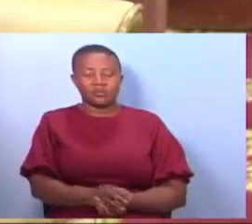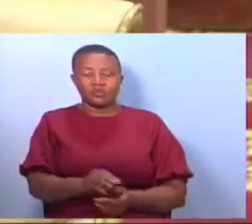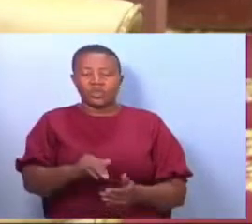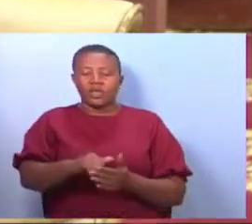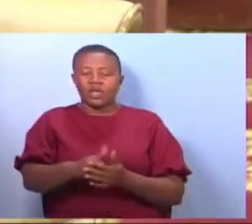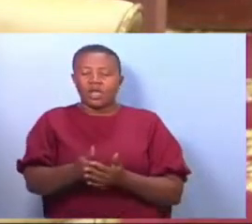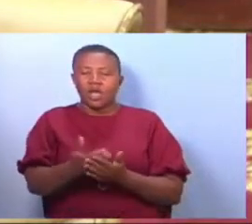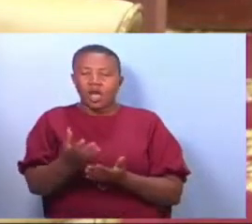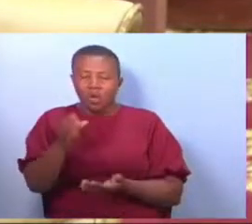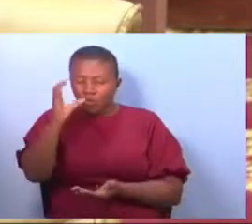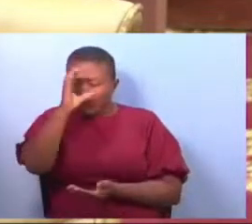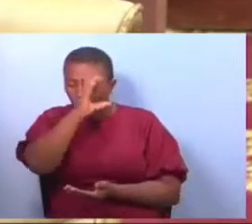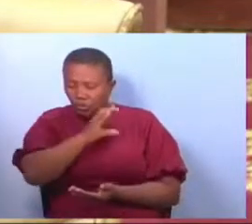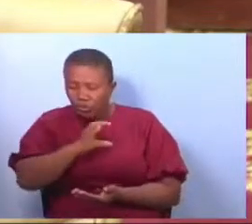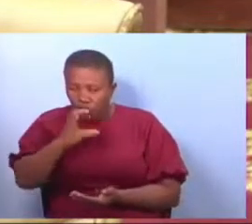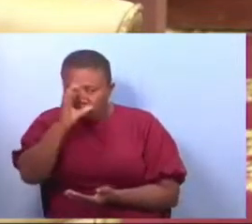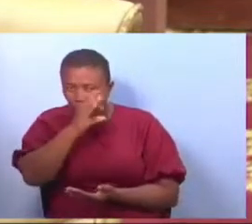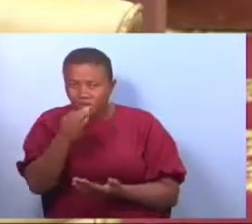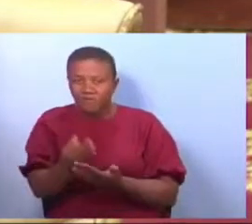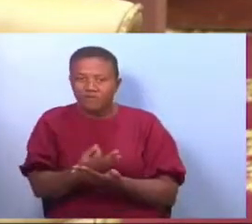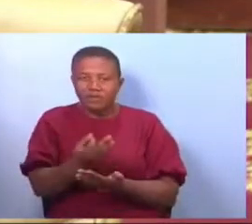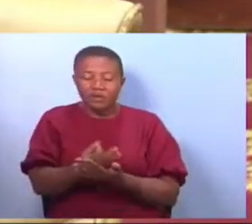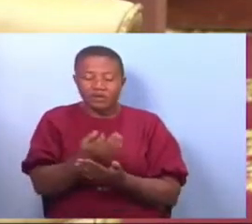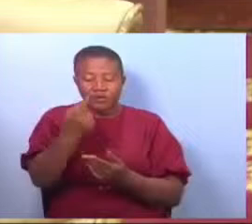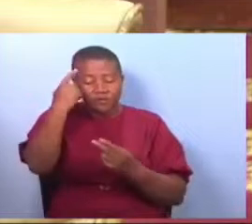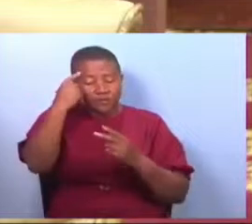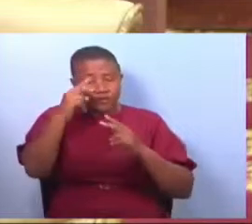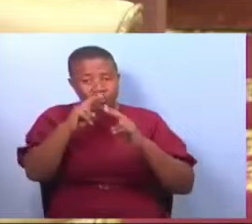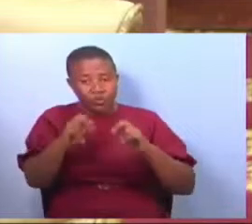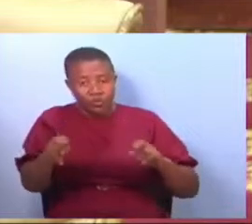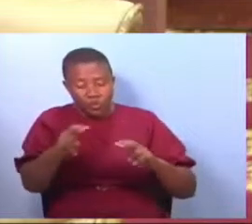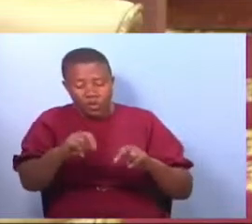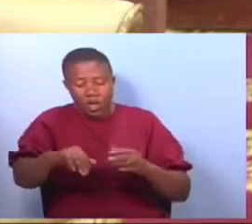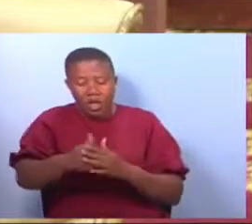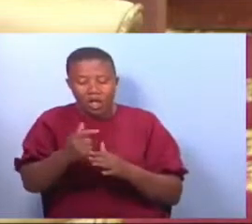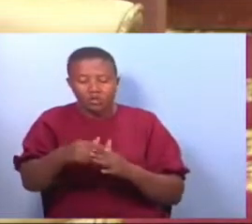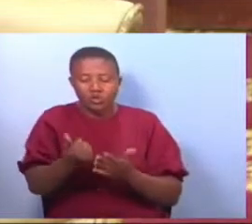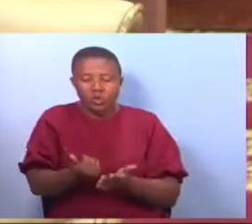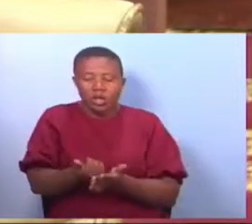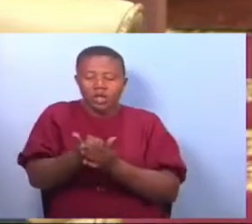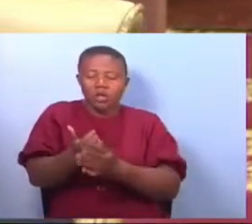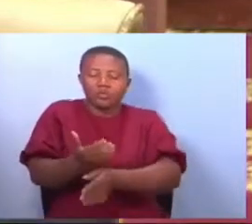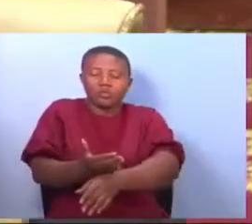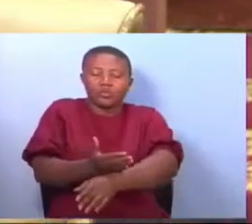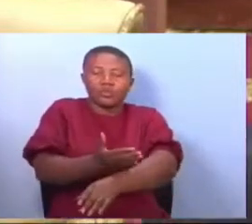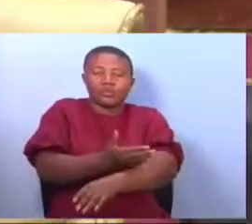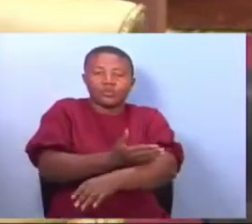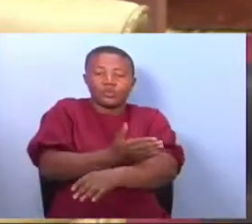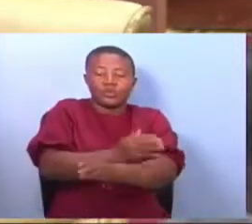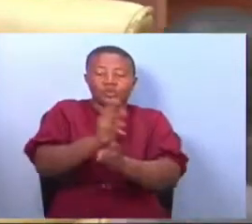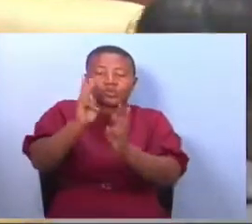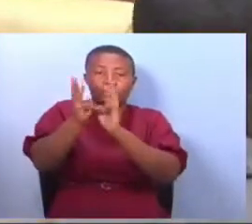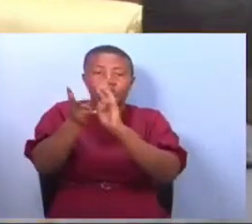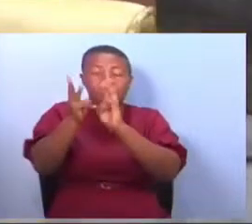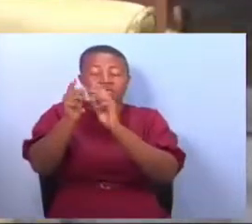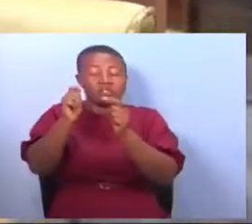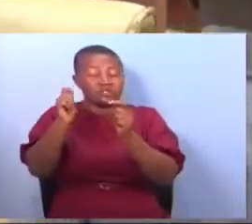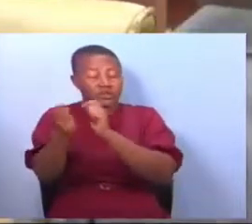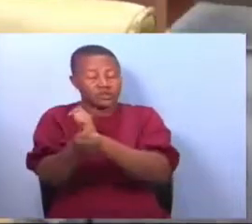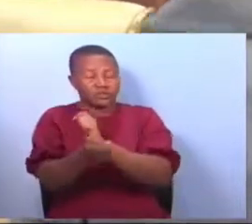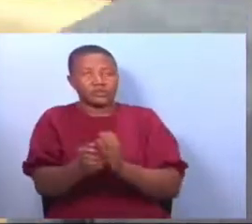funds for research that had to do with promoting climate change and its consequences. The